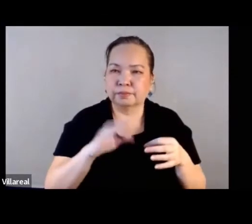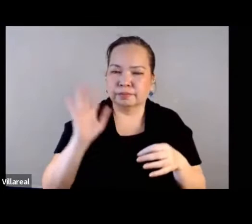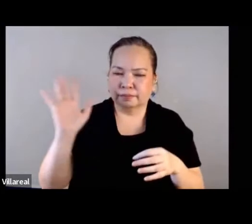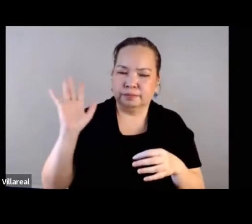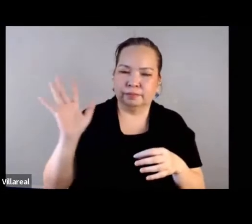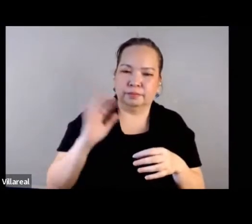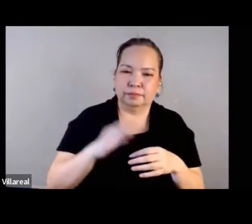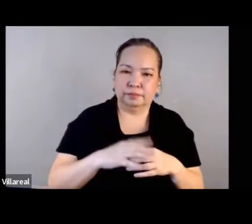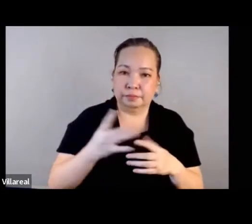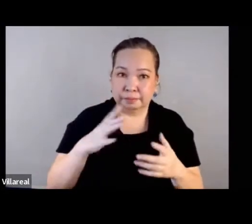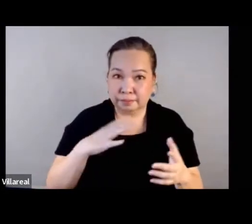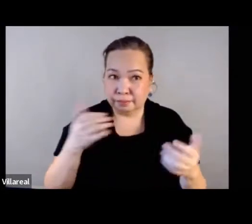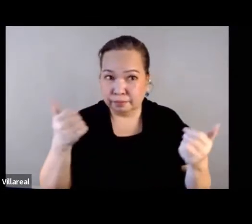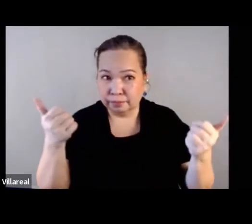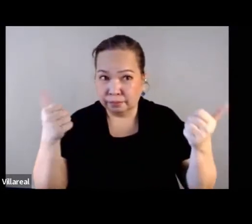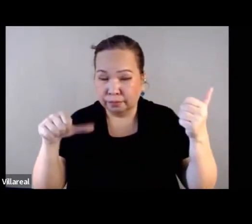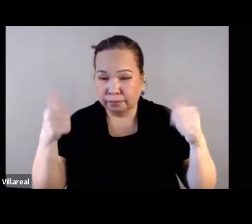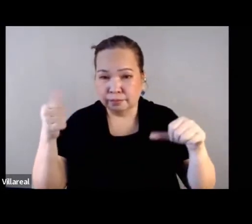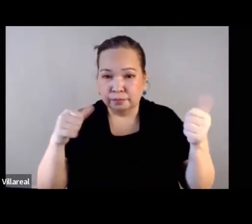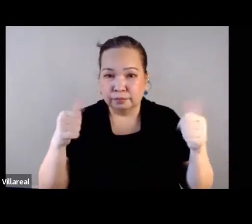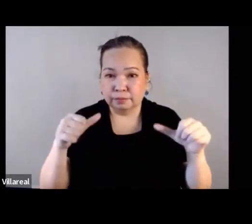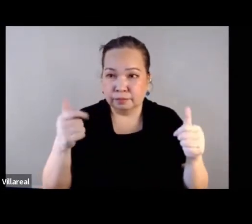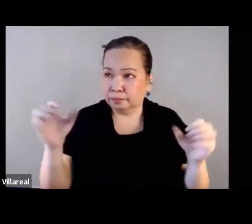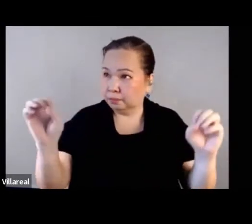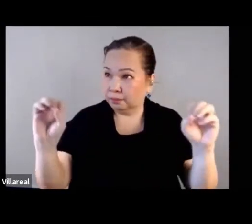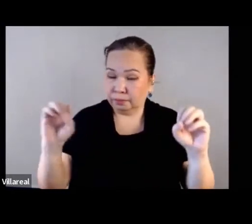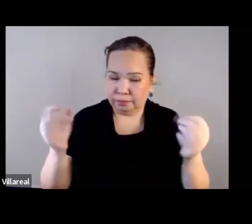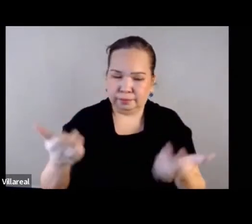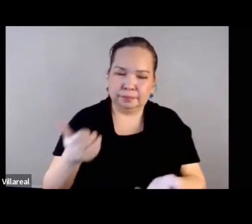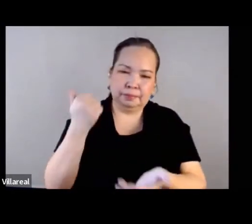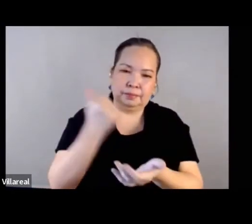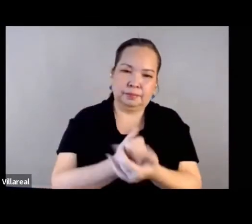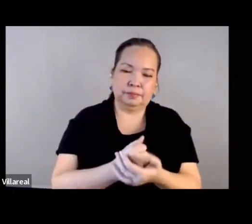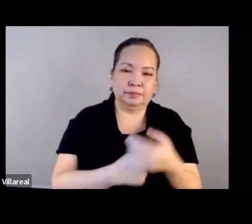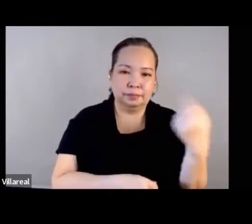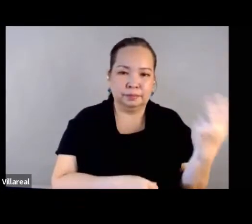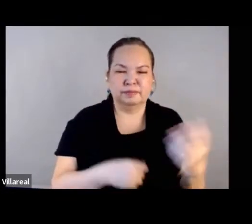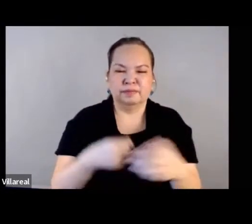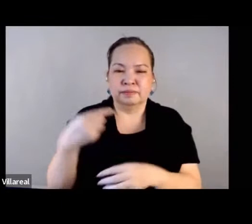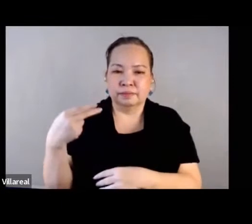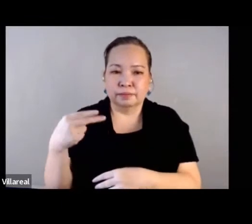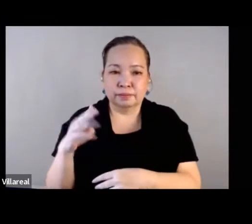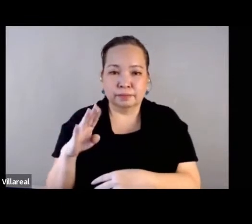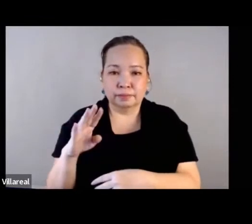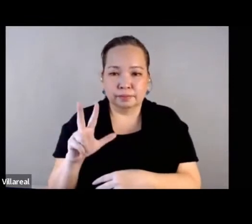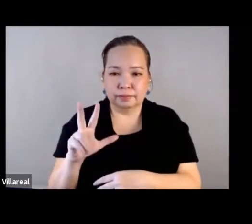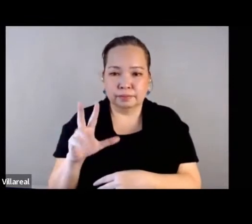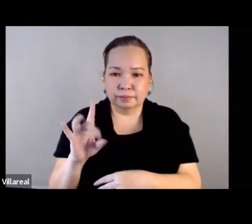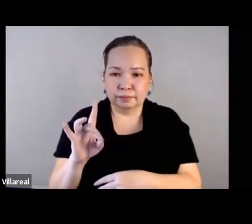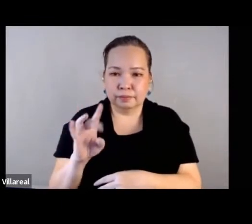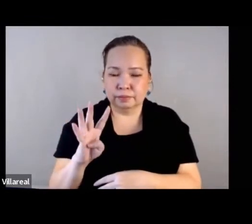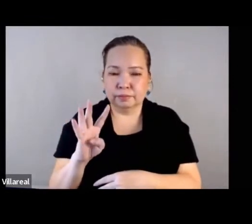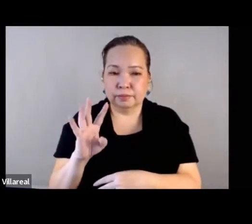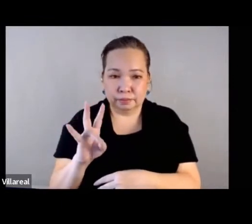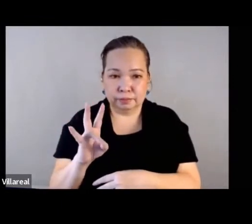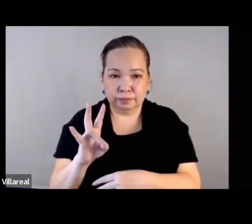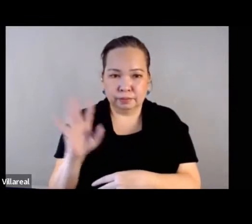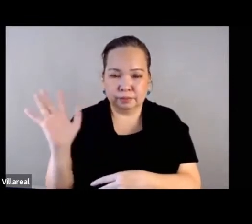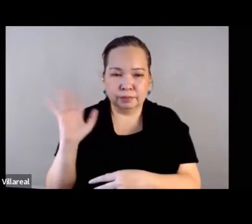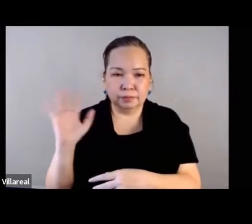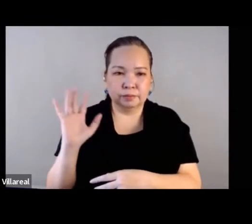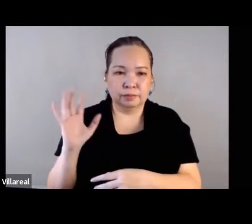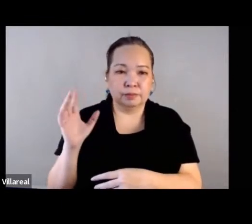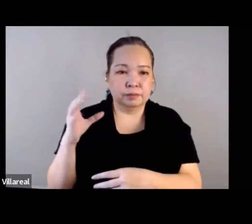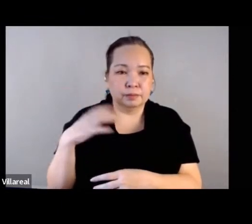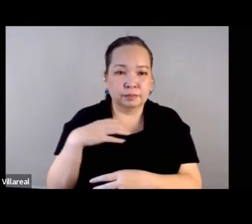objection? Sharing none, same is approved. House Bill number 3847 by the Honorable Tambunting. Is the Honorable